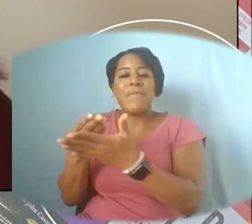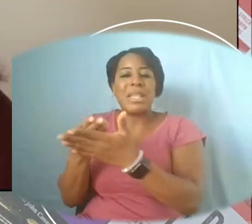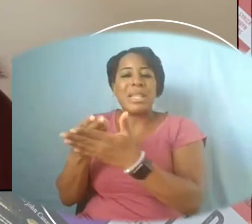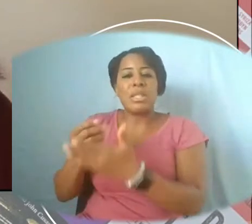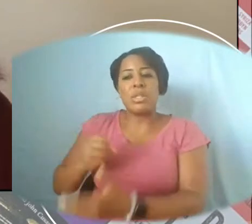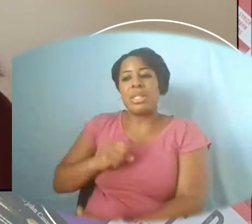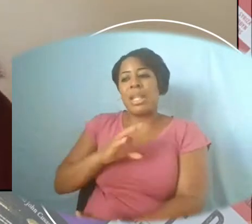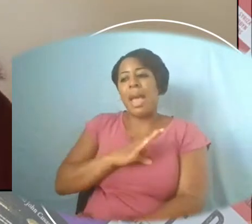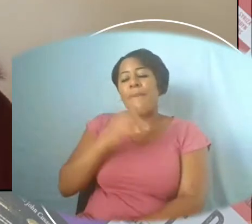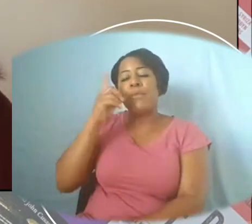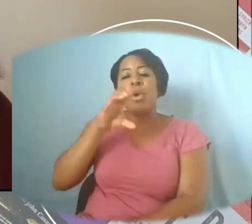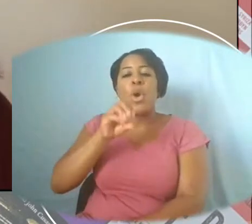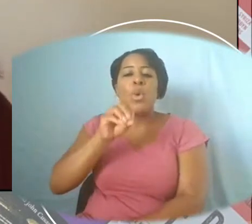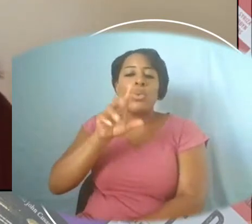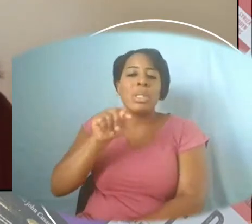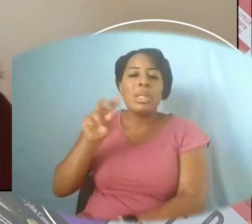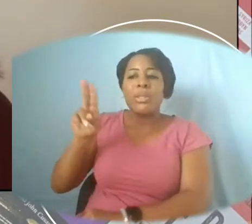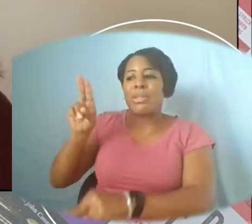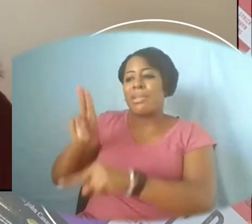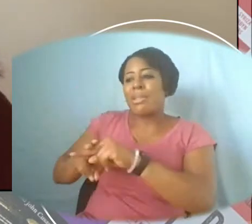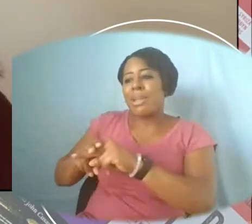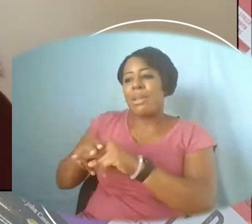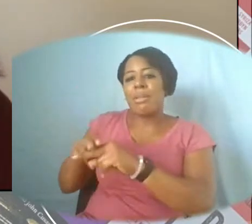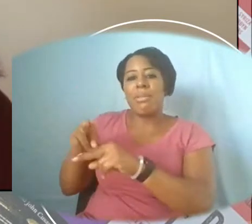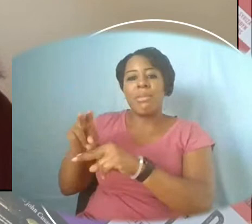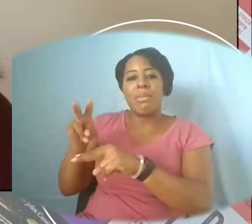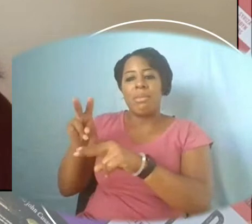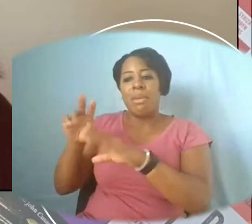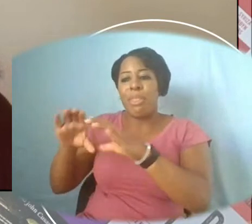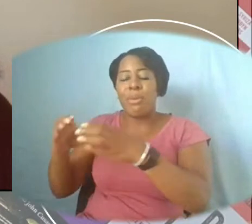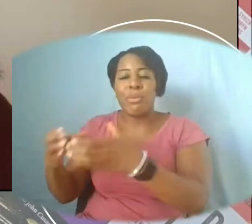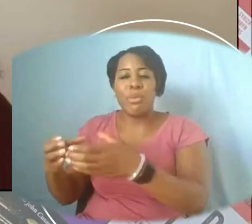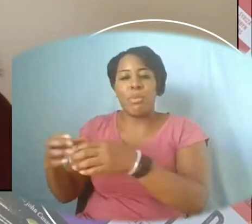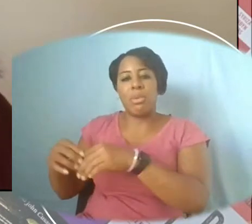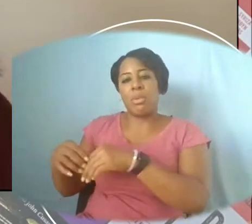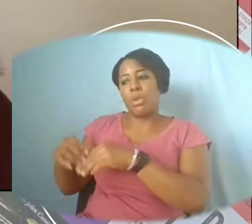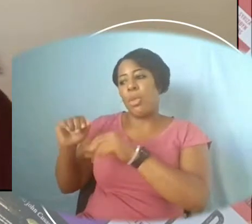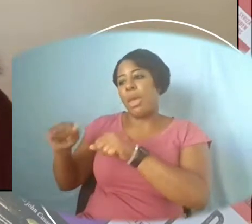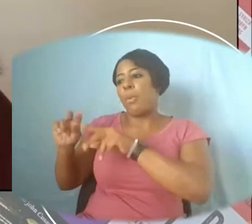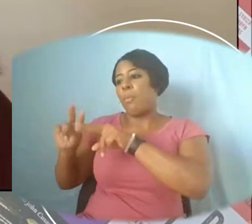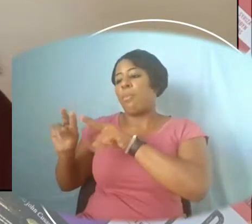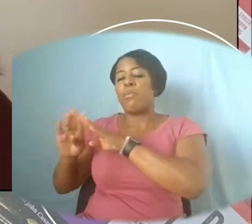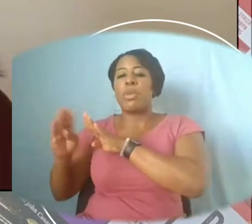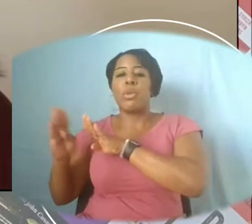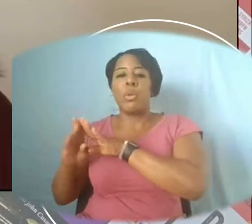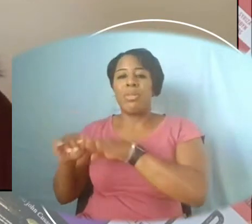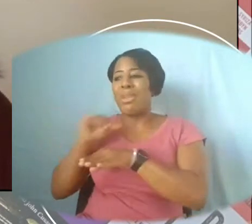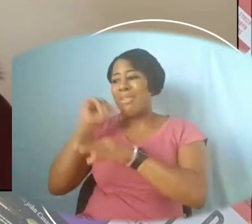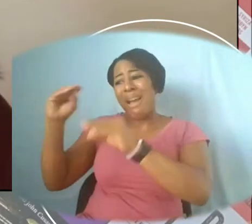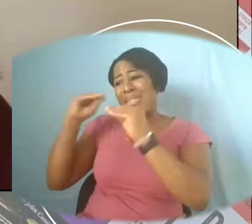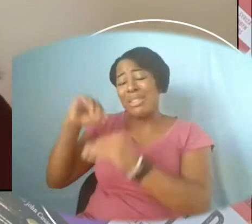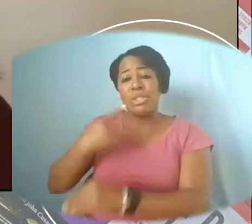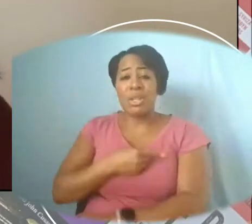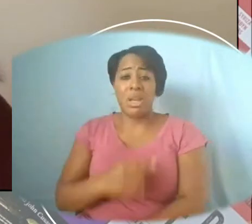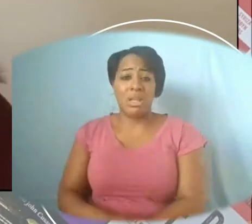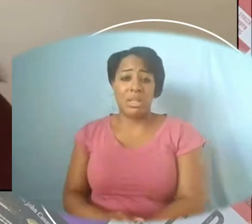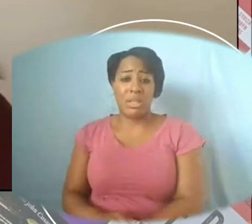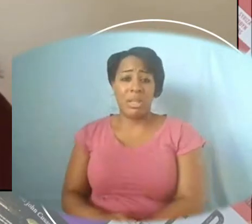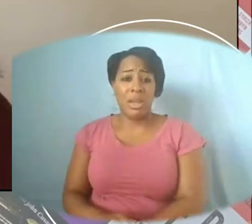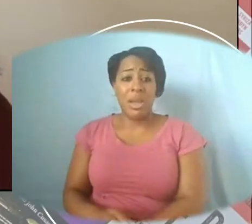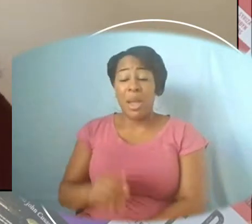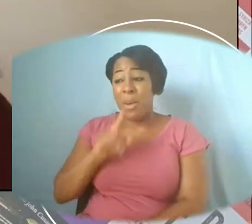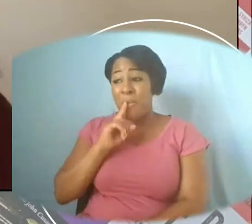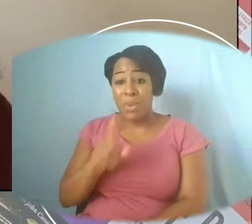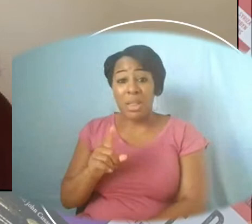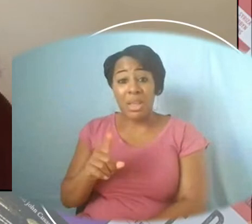just to make sure that there's somebody at the door. They're not teaching us anything. In fact, they're denying us access to individuals who